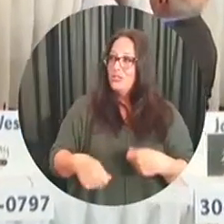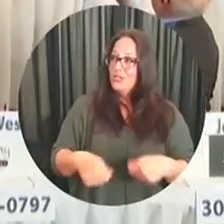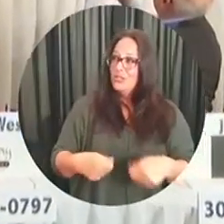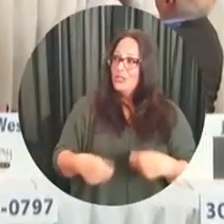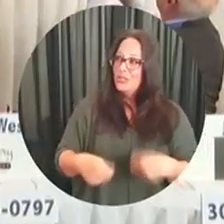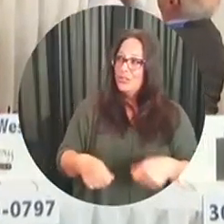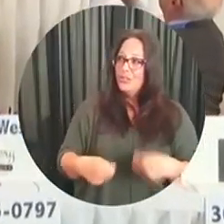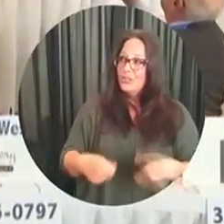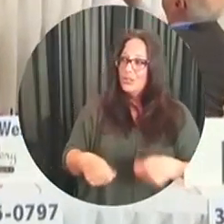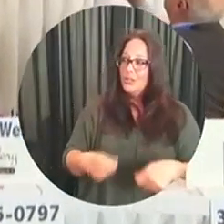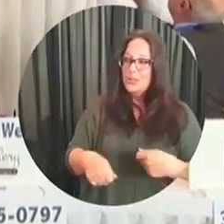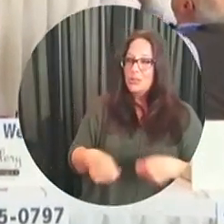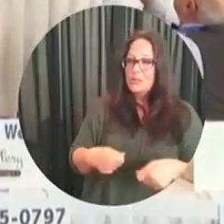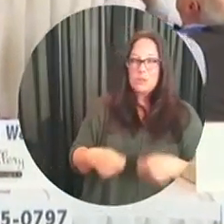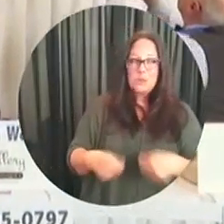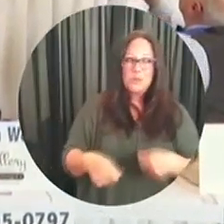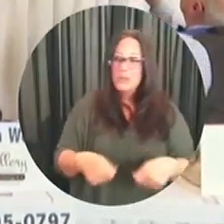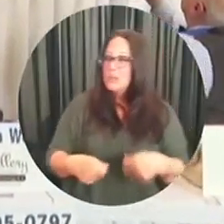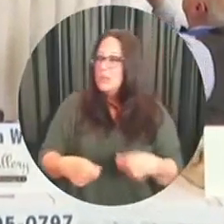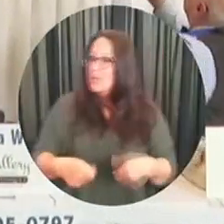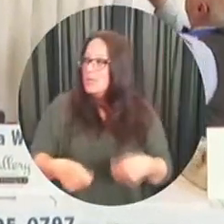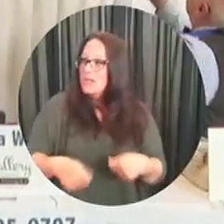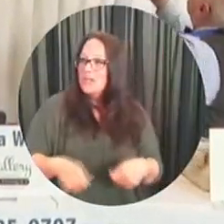Get it? I think we got it.